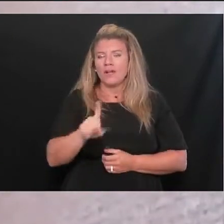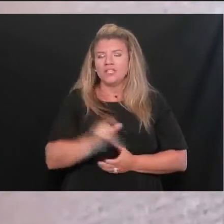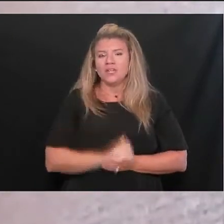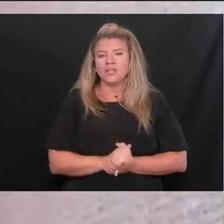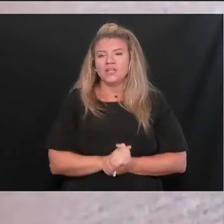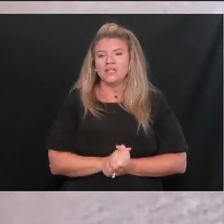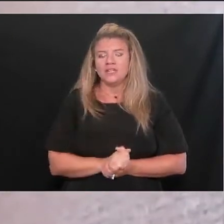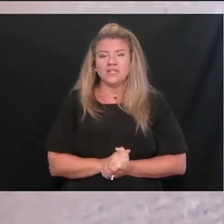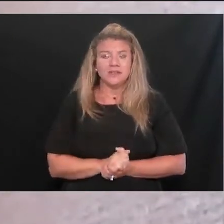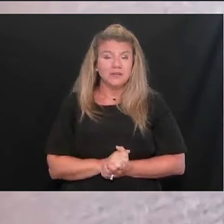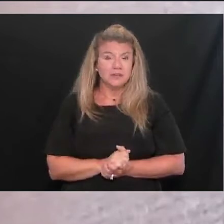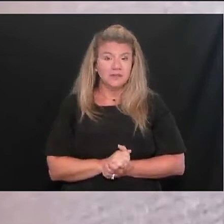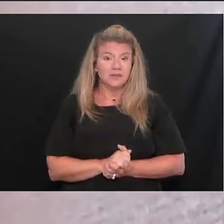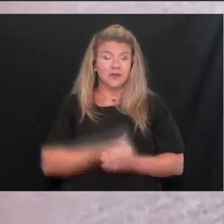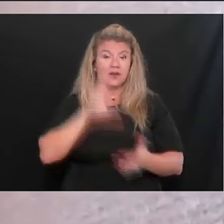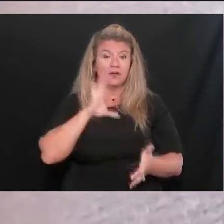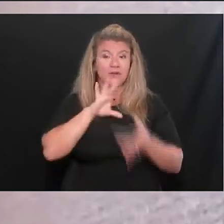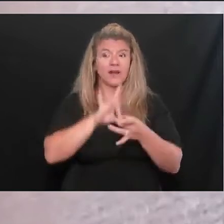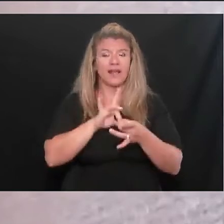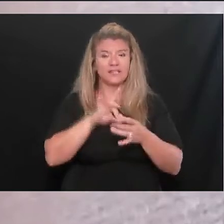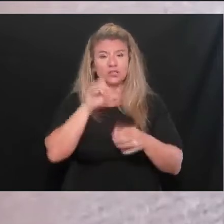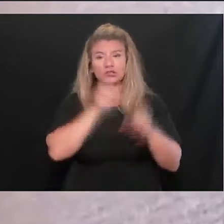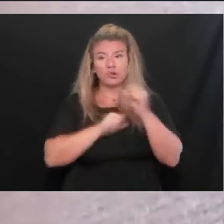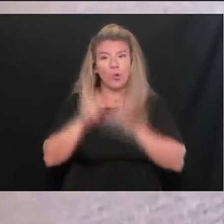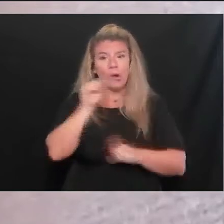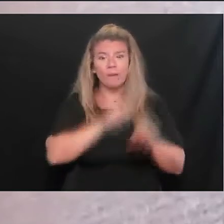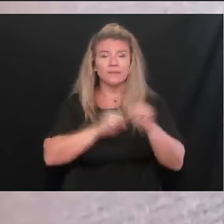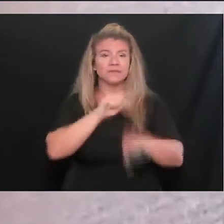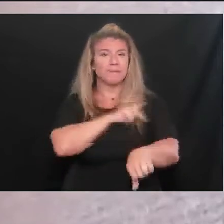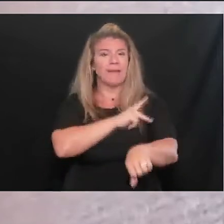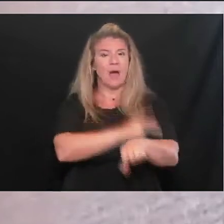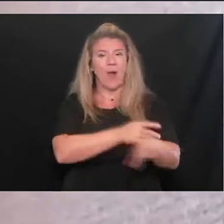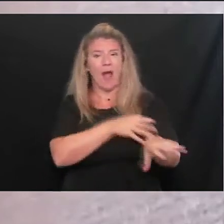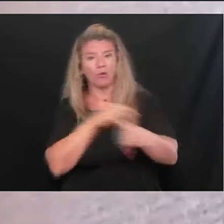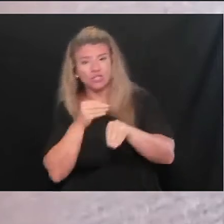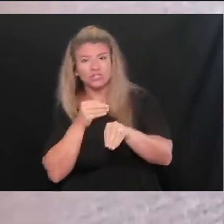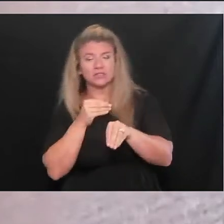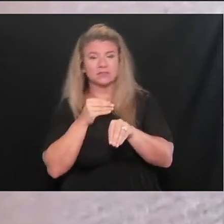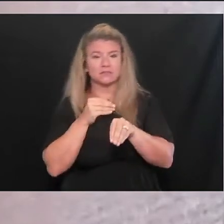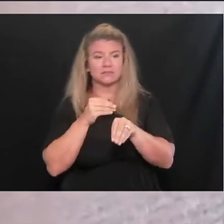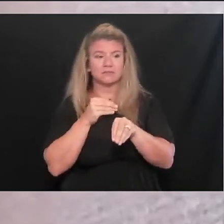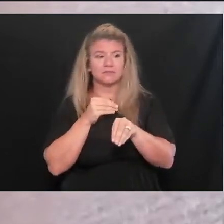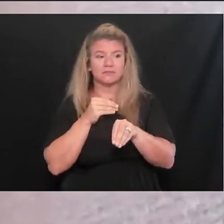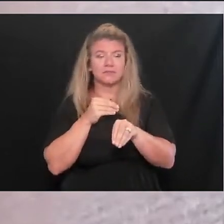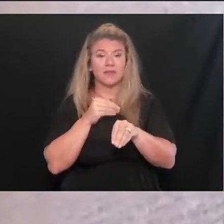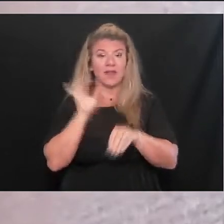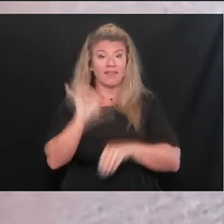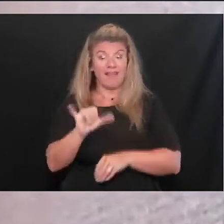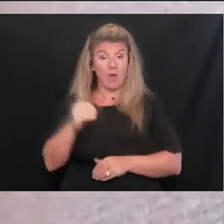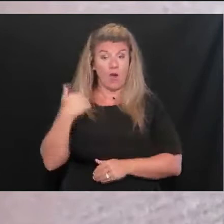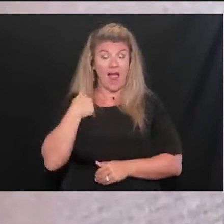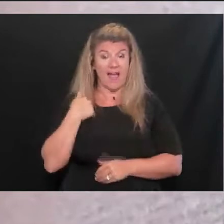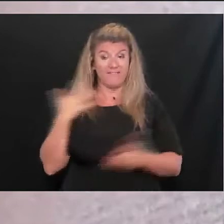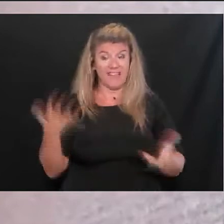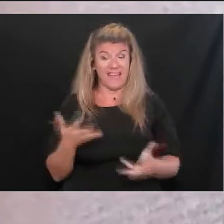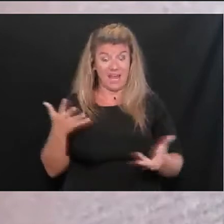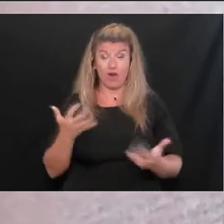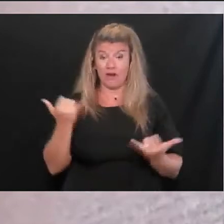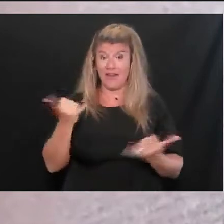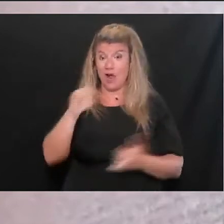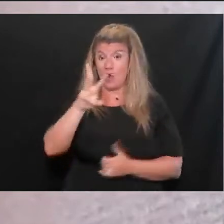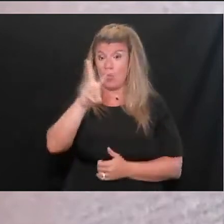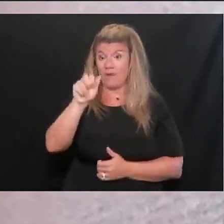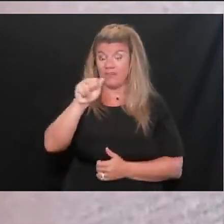as it relates to, you know, the storms and all the power outages. that we have here in West Virginia,